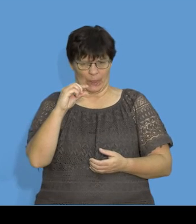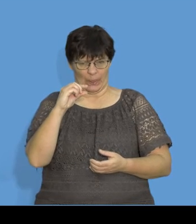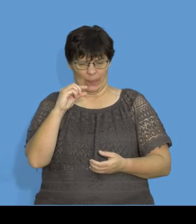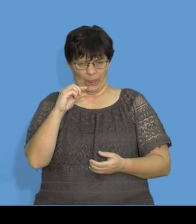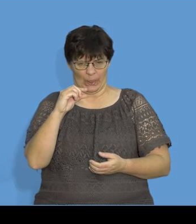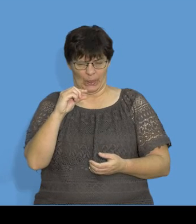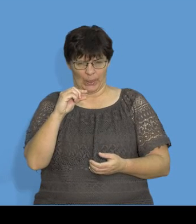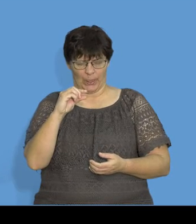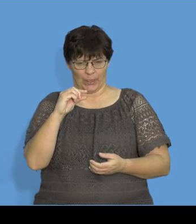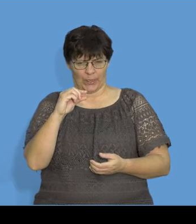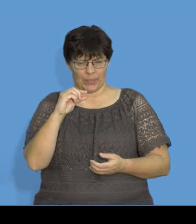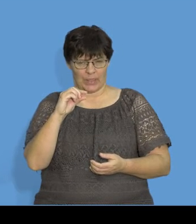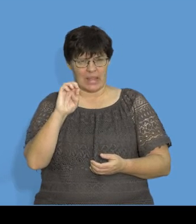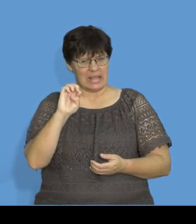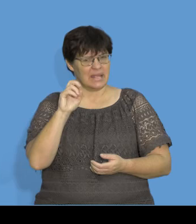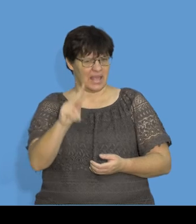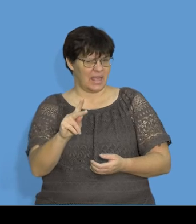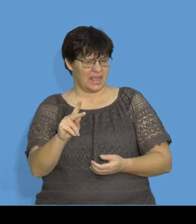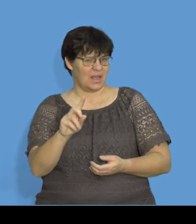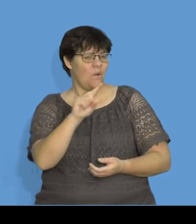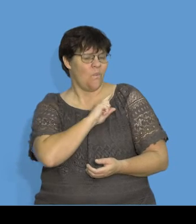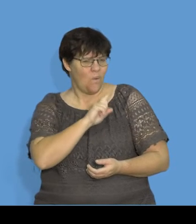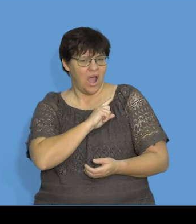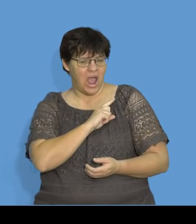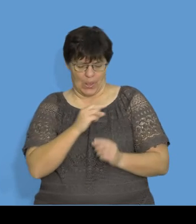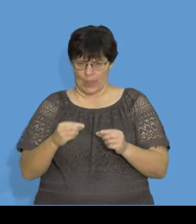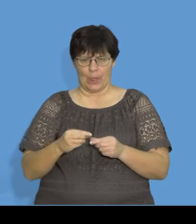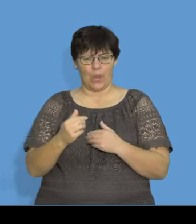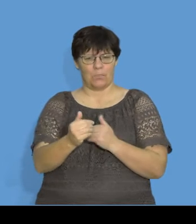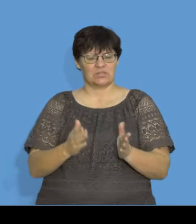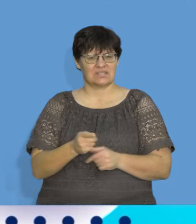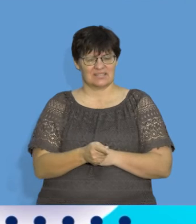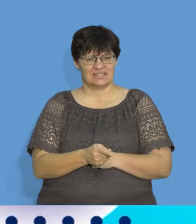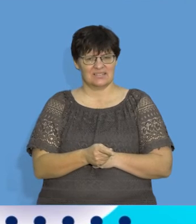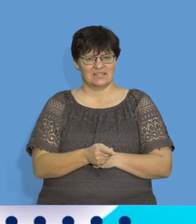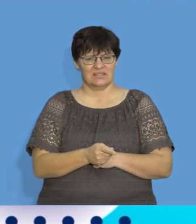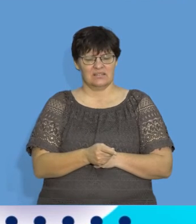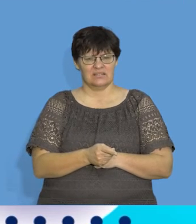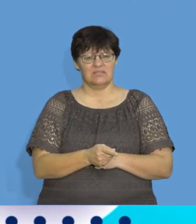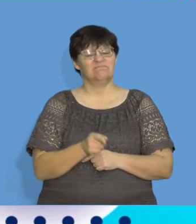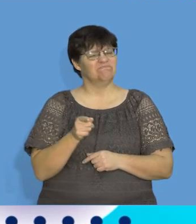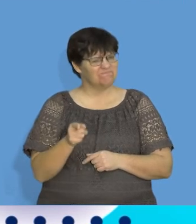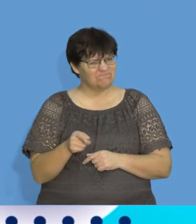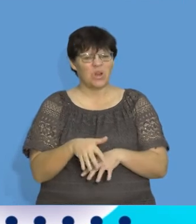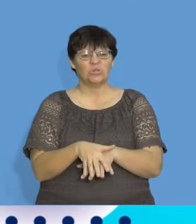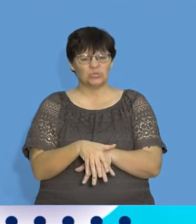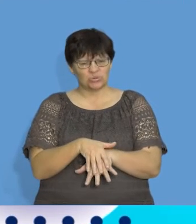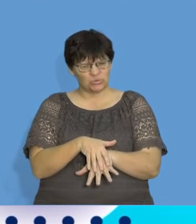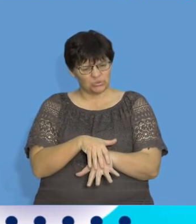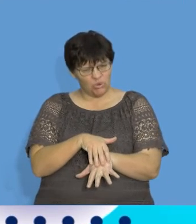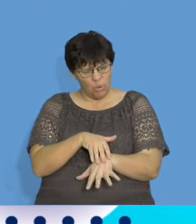Tiny kinetic energy, but I'm okay with that. It is a small object going at a